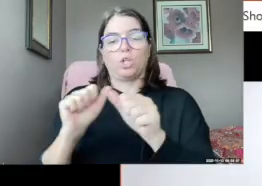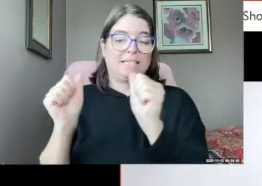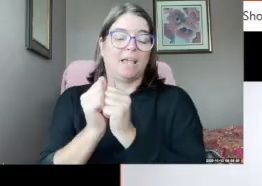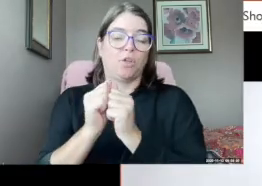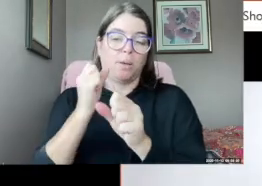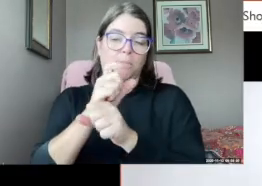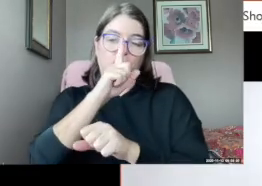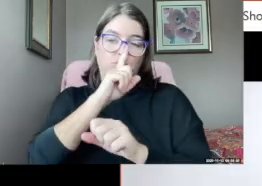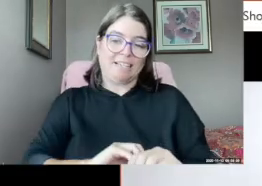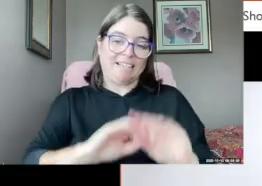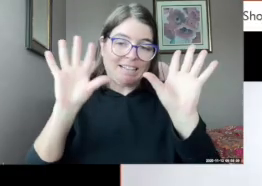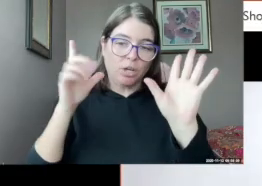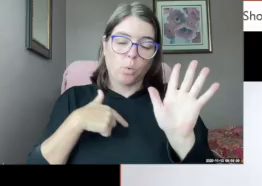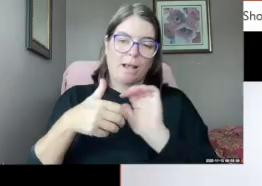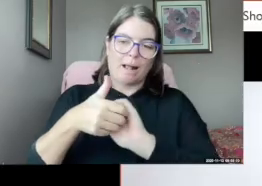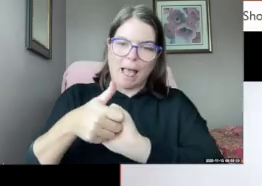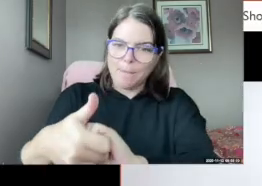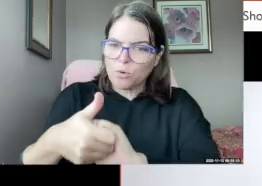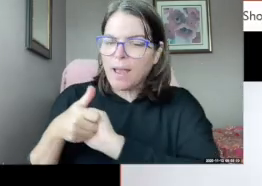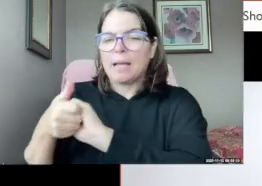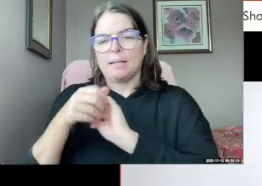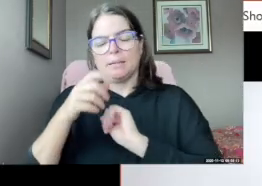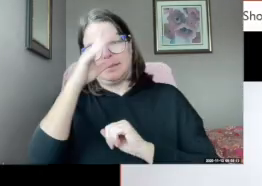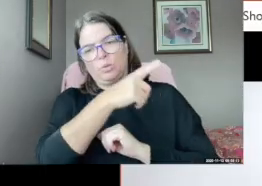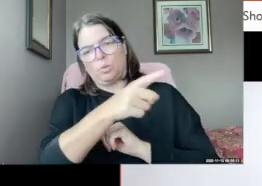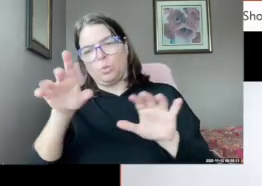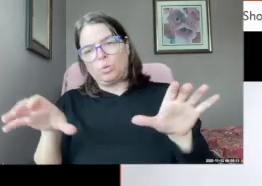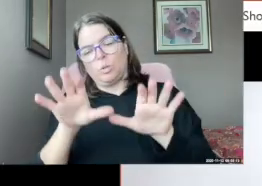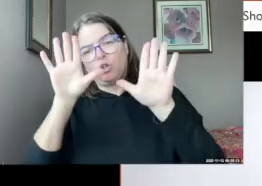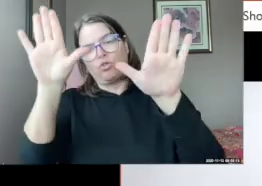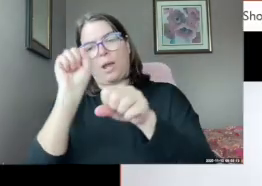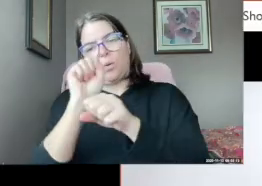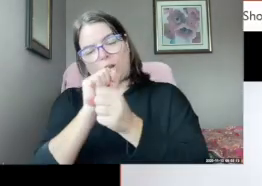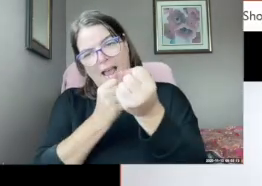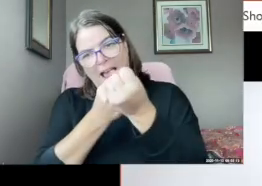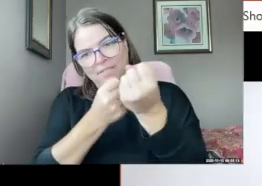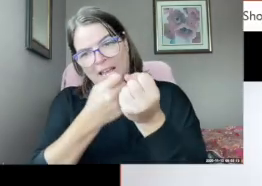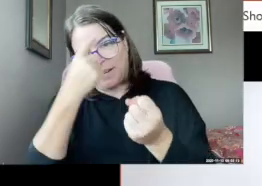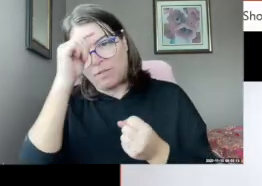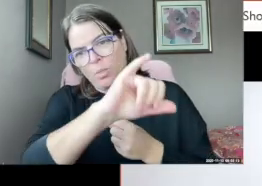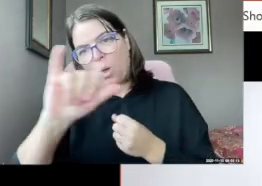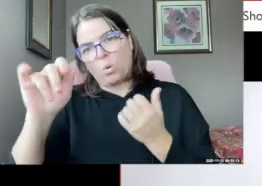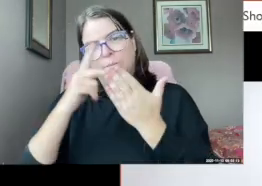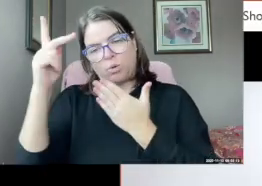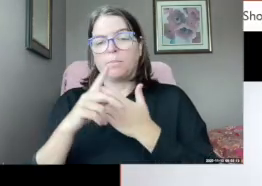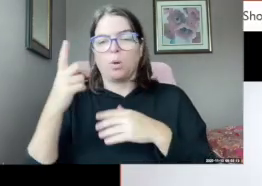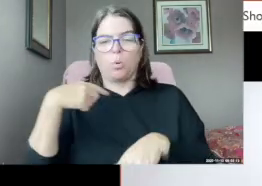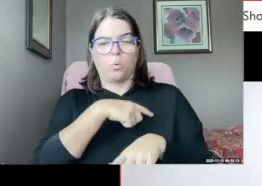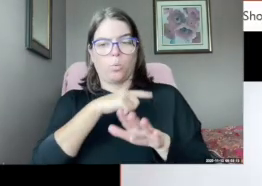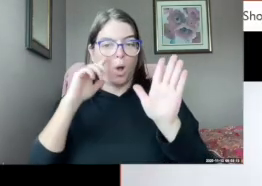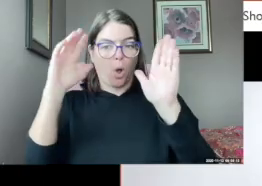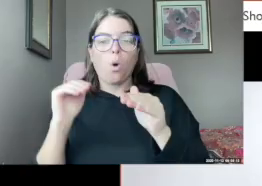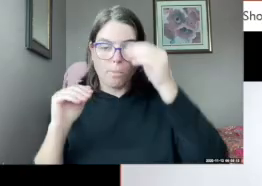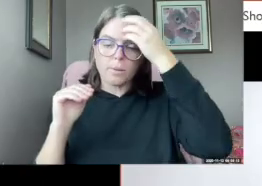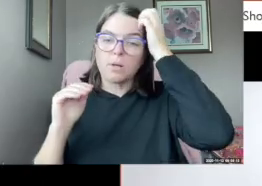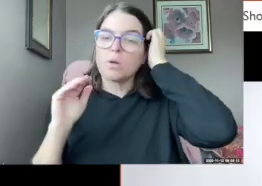work together to be clear and collaborative when you all are doing the great work of advocating for these programs, then